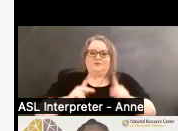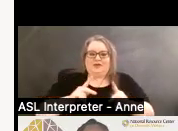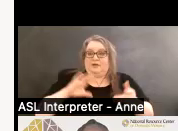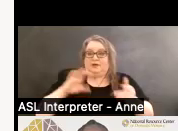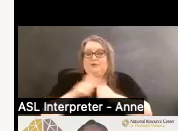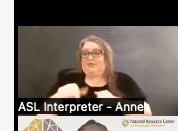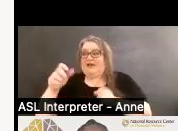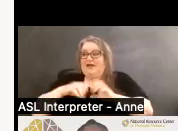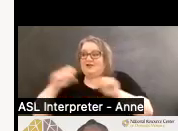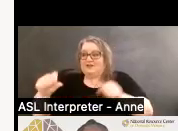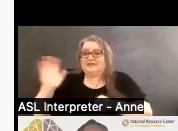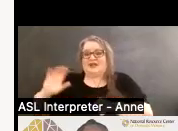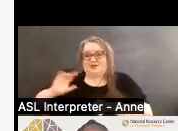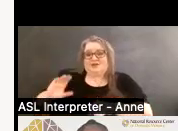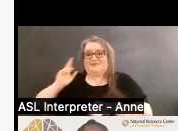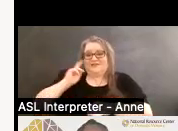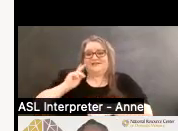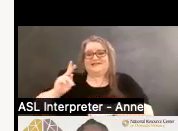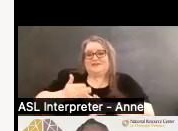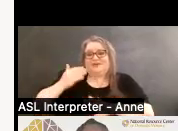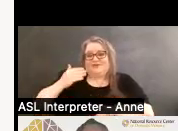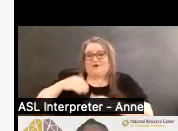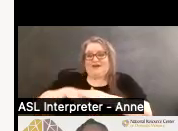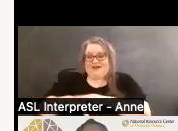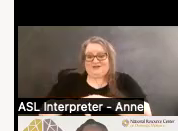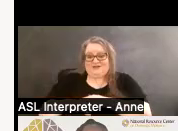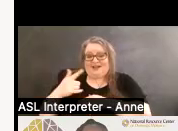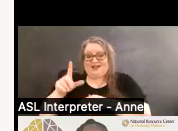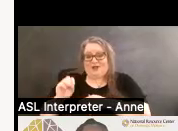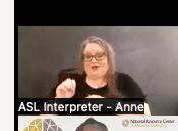I had previously seen before entering at GLOW.